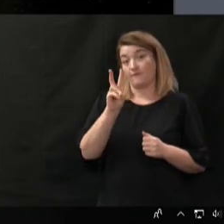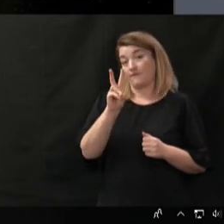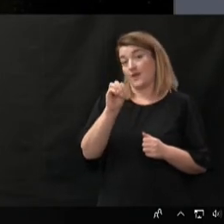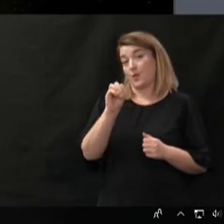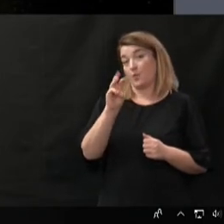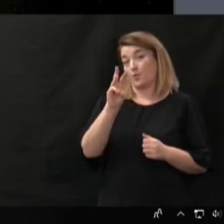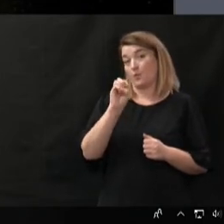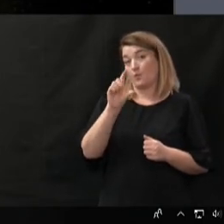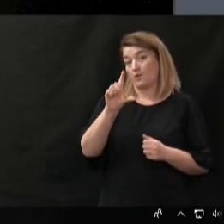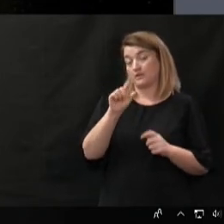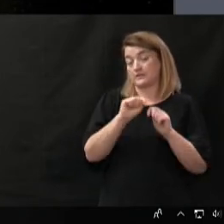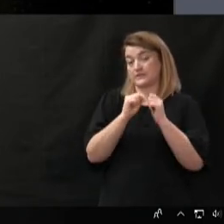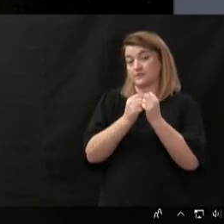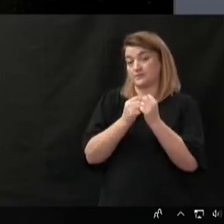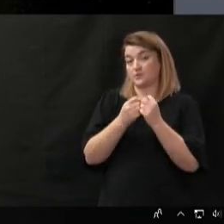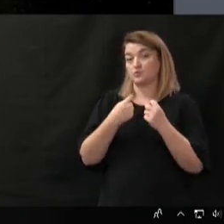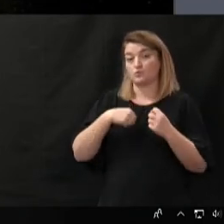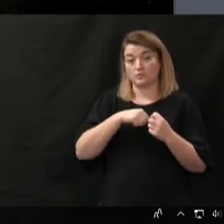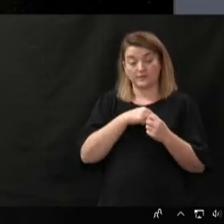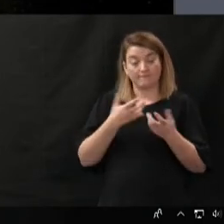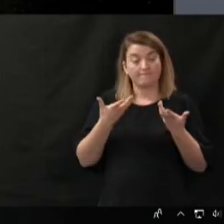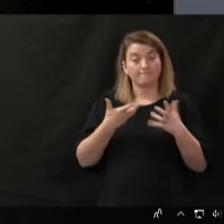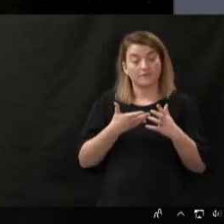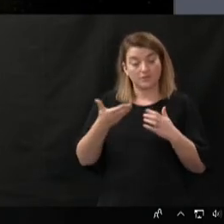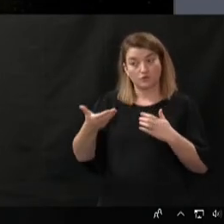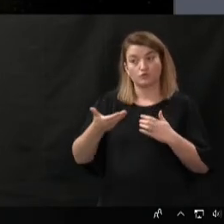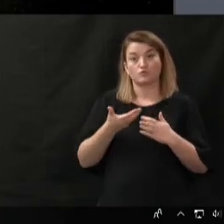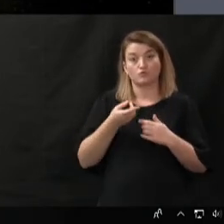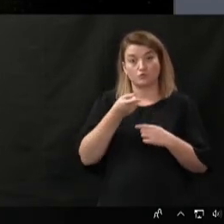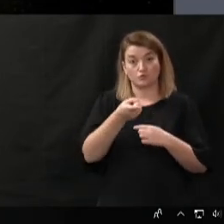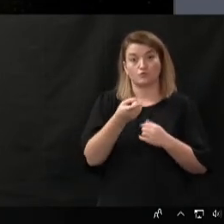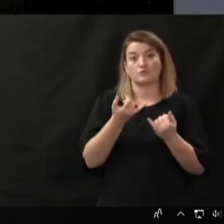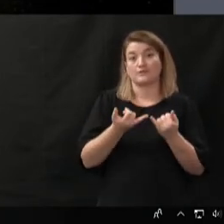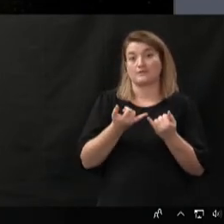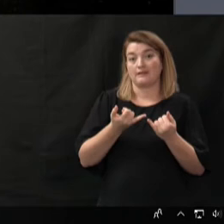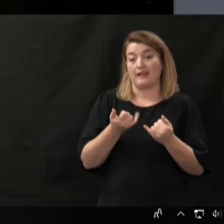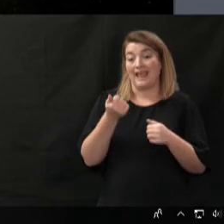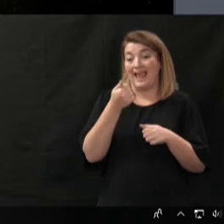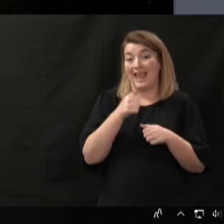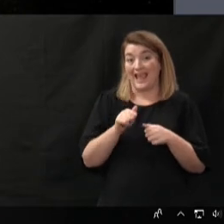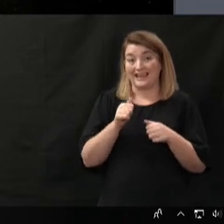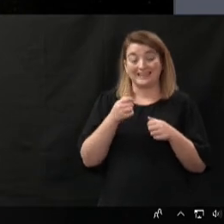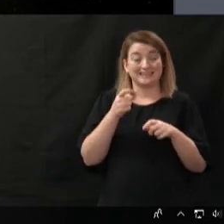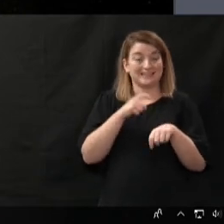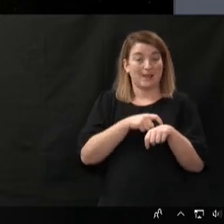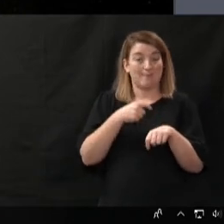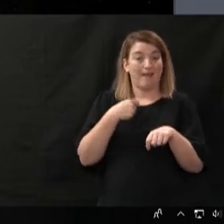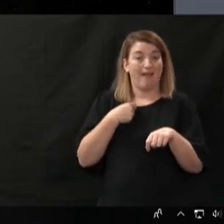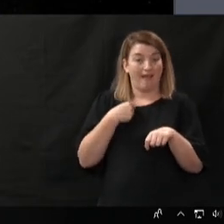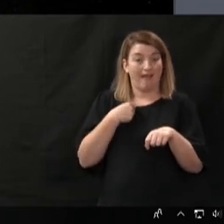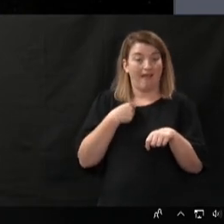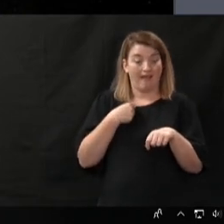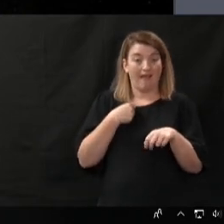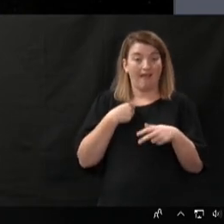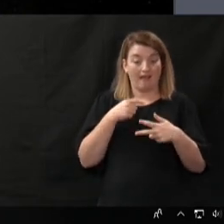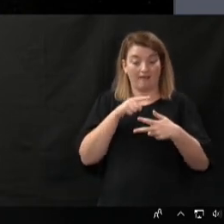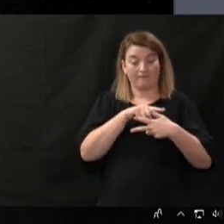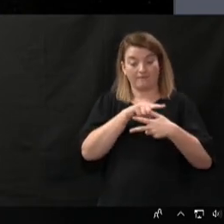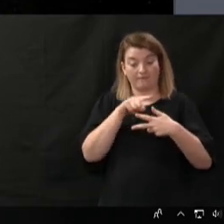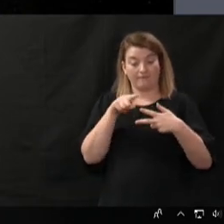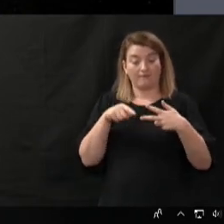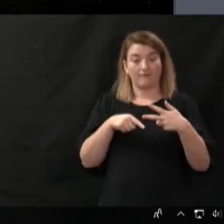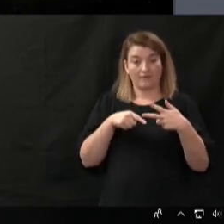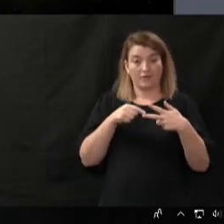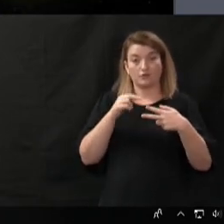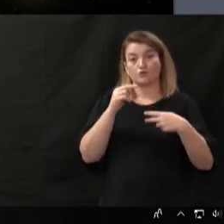a letter combination or a single letter says you, it also says oo. And the